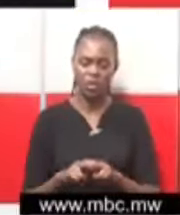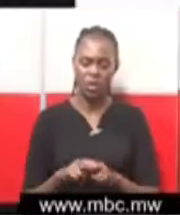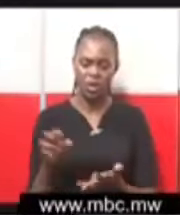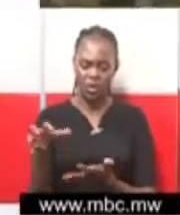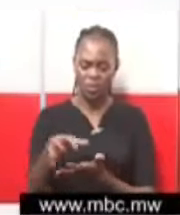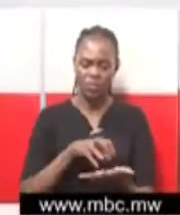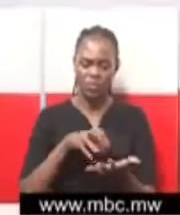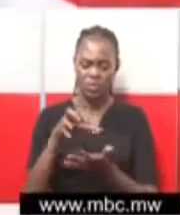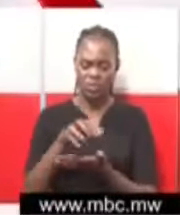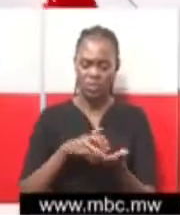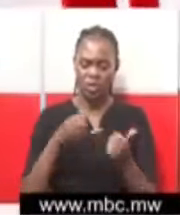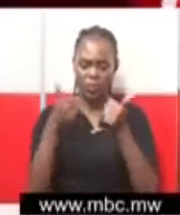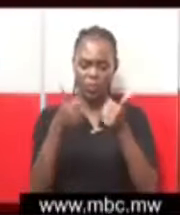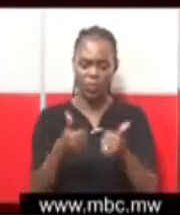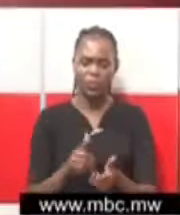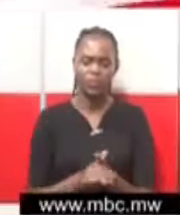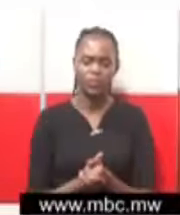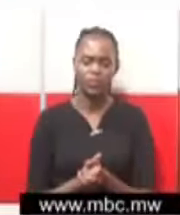markets.